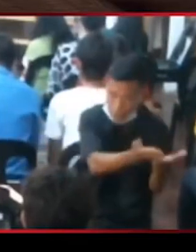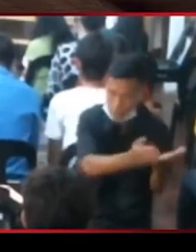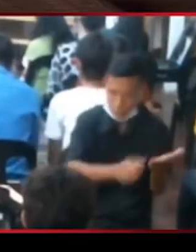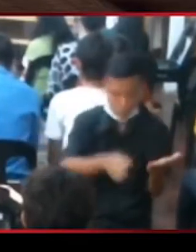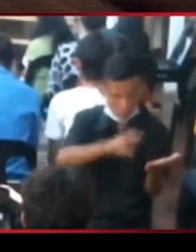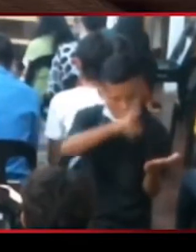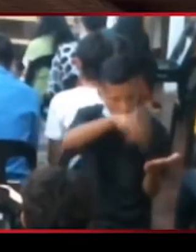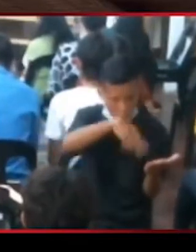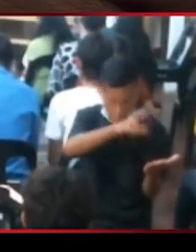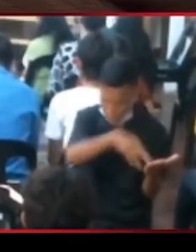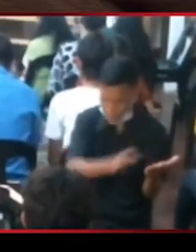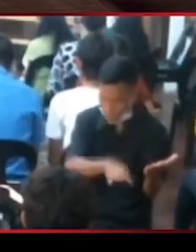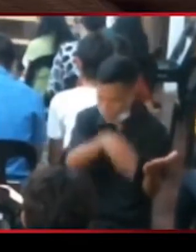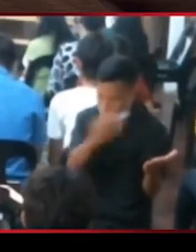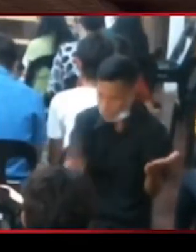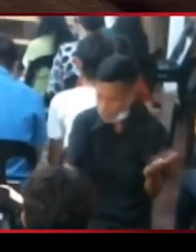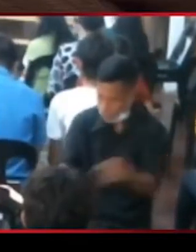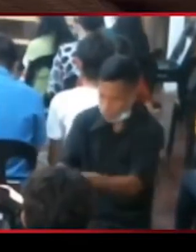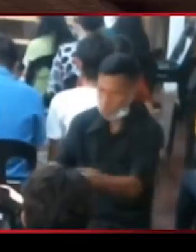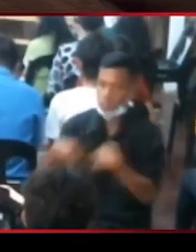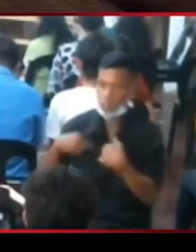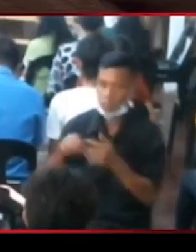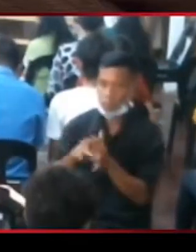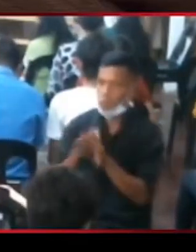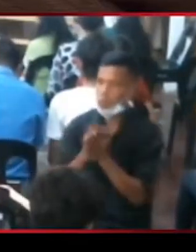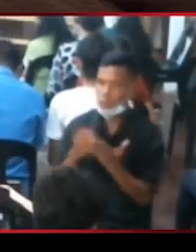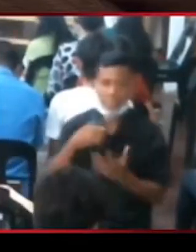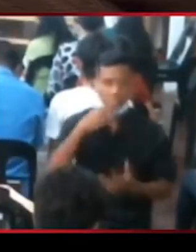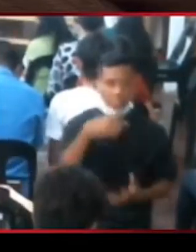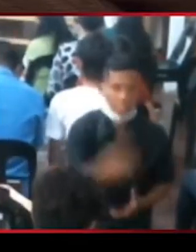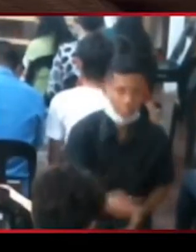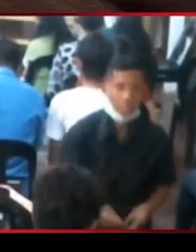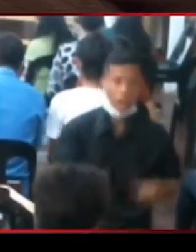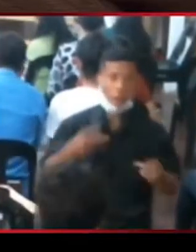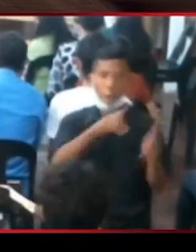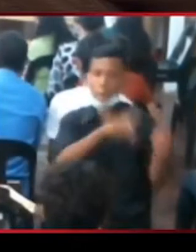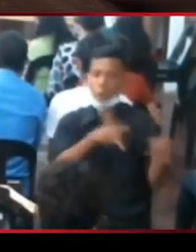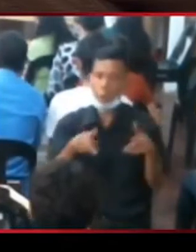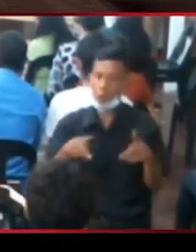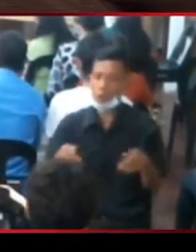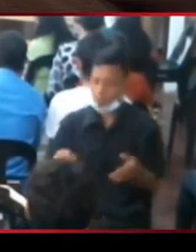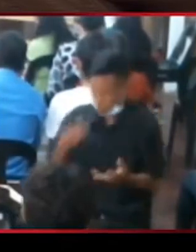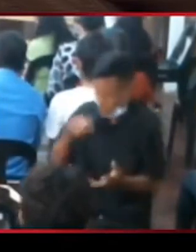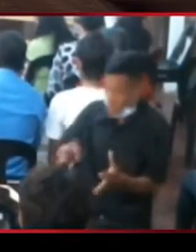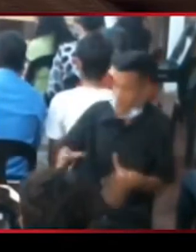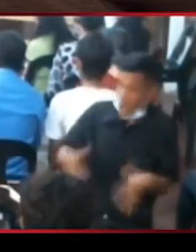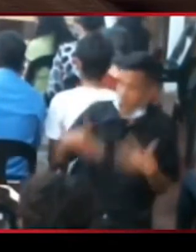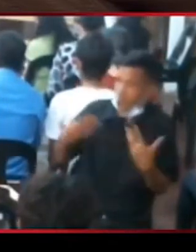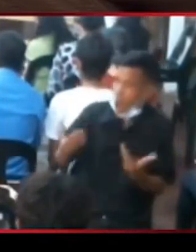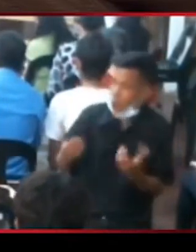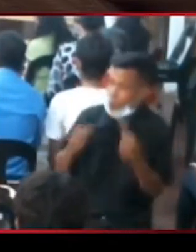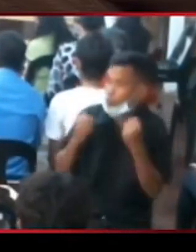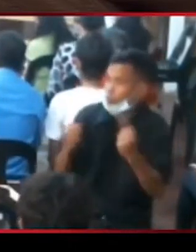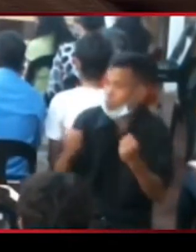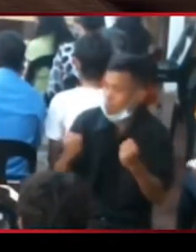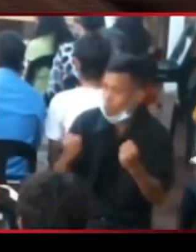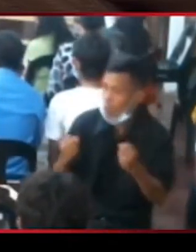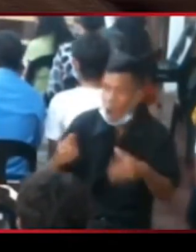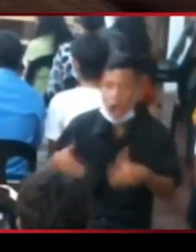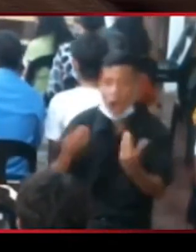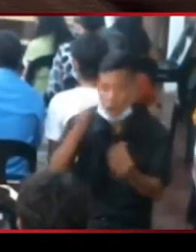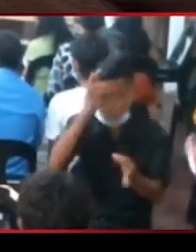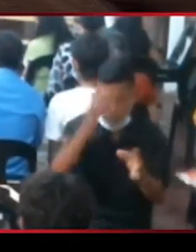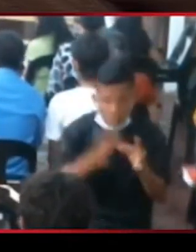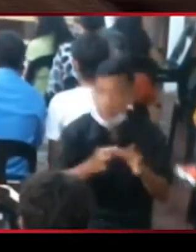is a purpose for our test to see how strong we are, how faithful we